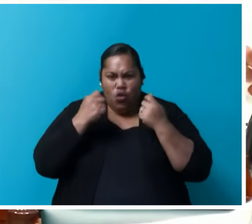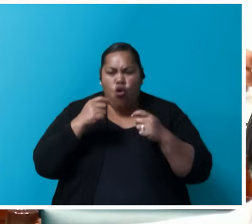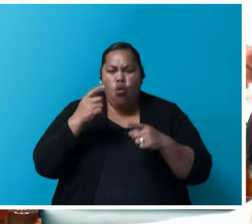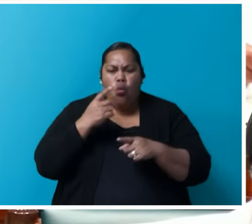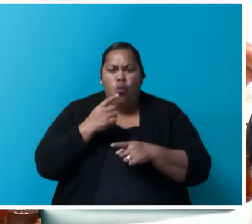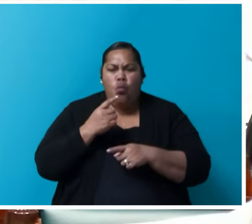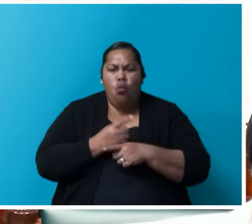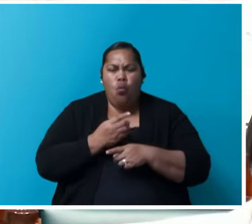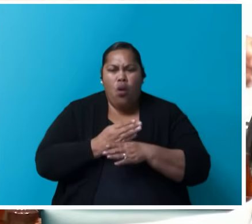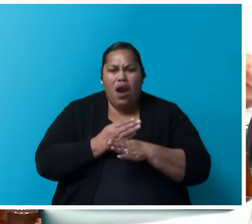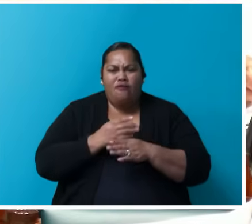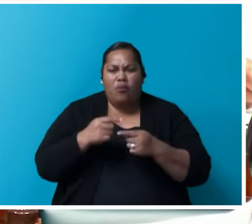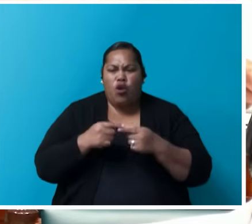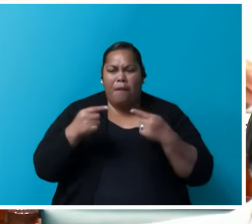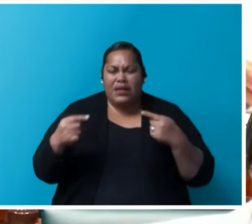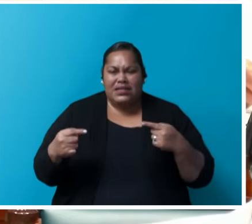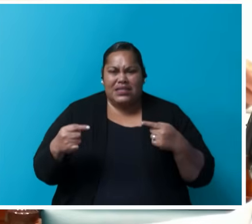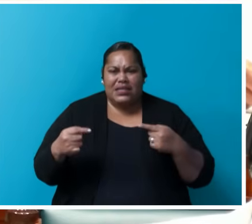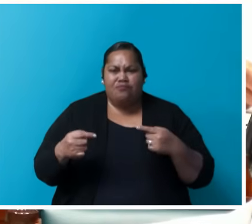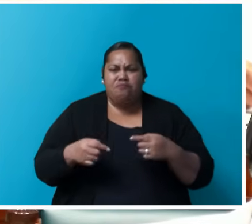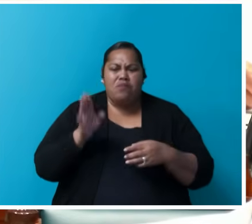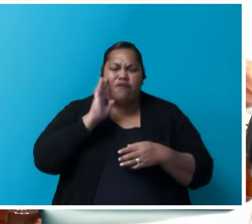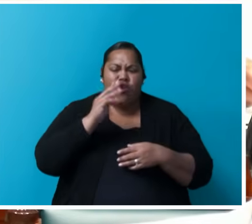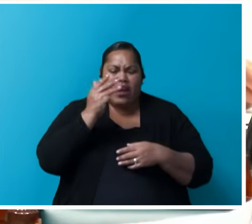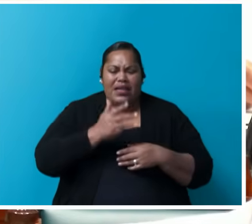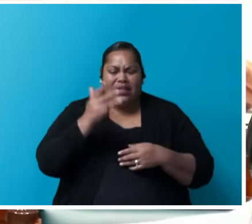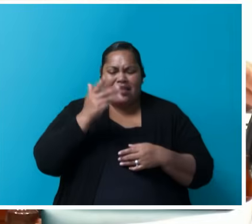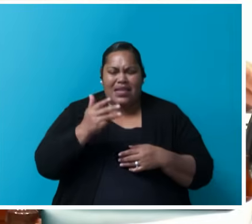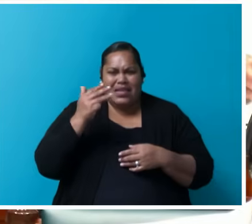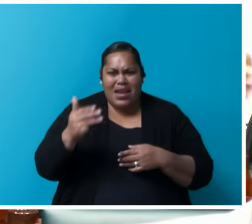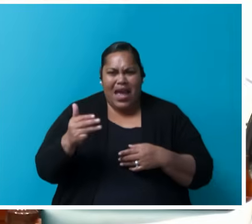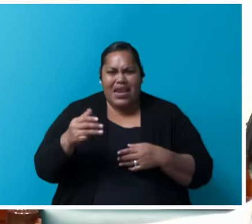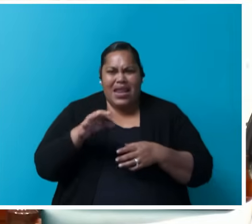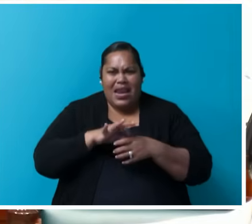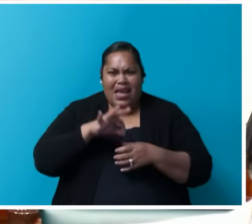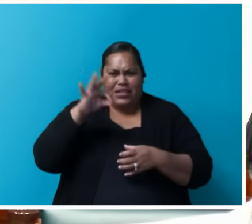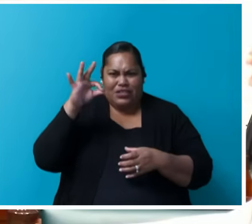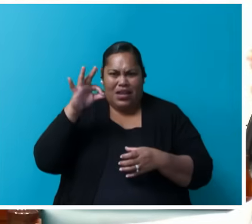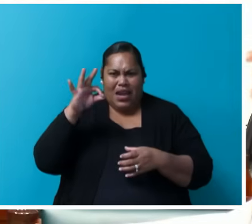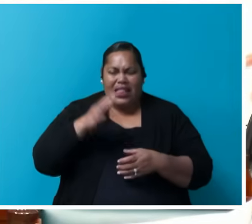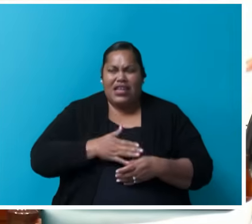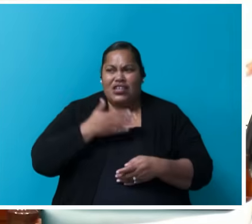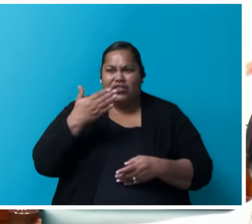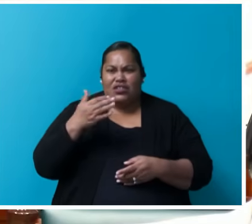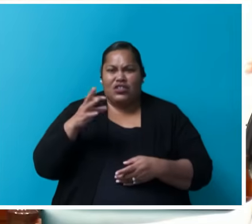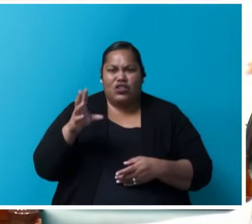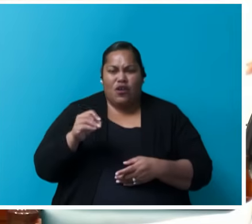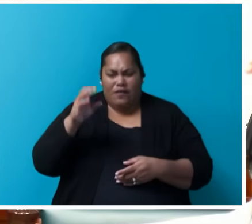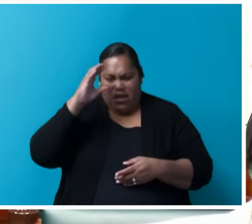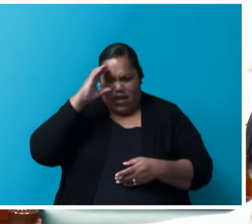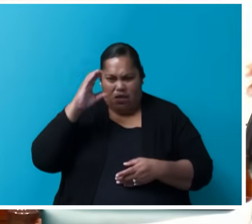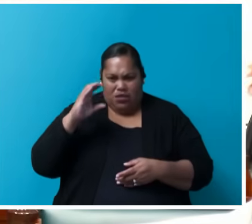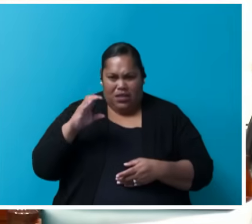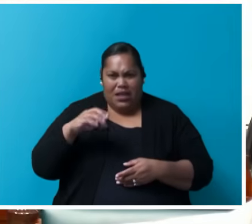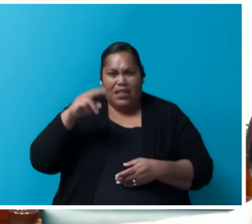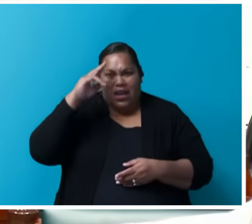sides before 99 election in the interest of the country, in the